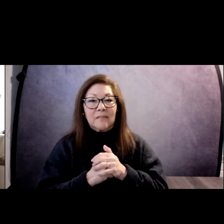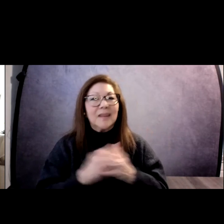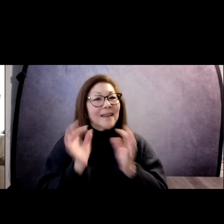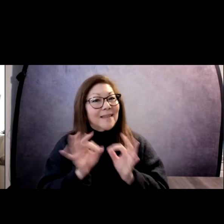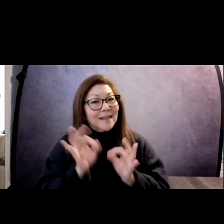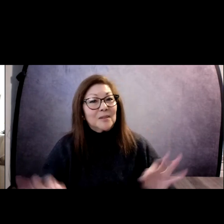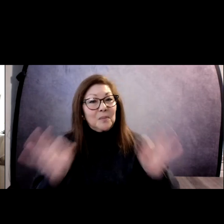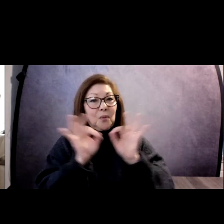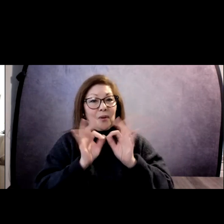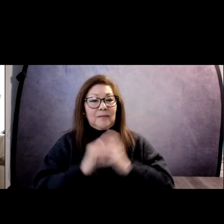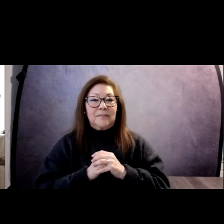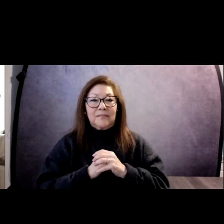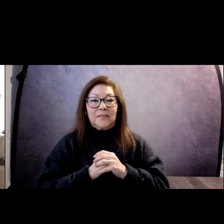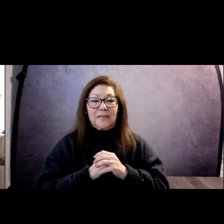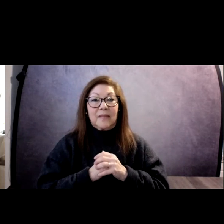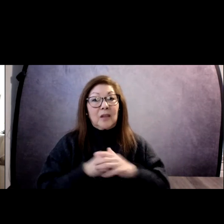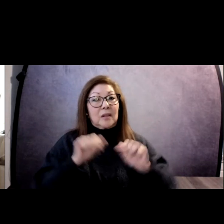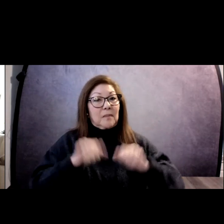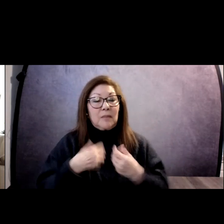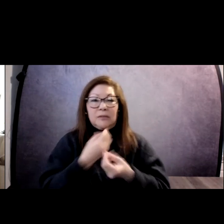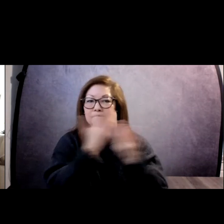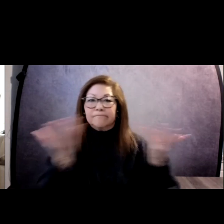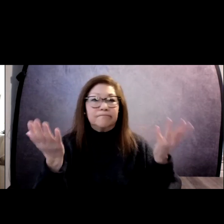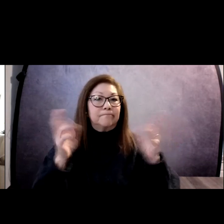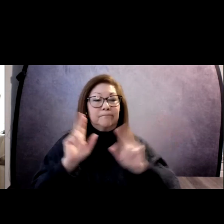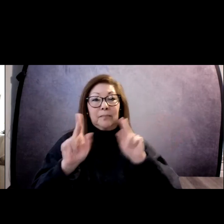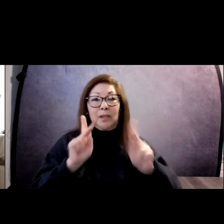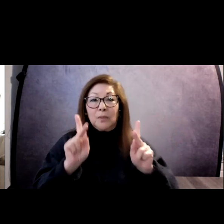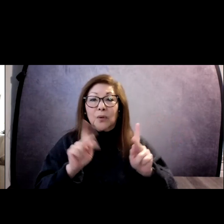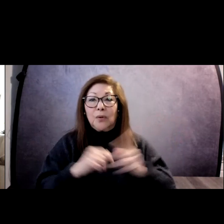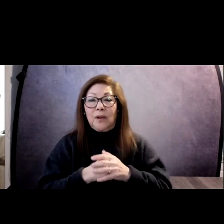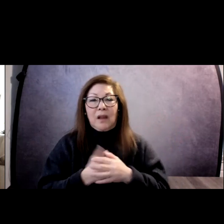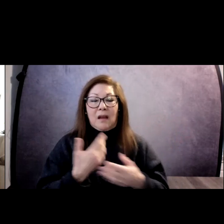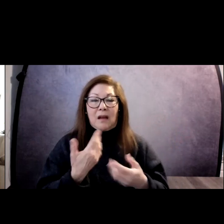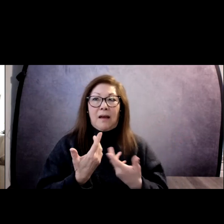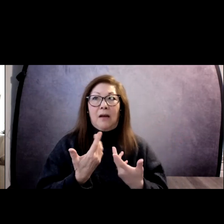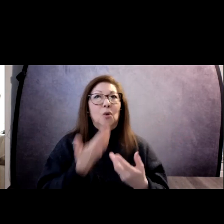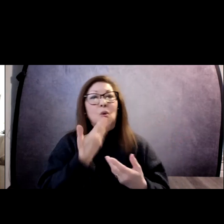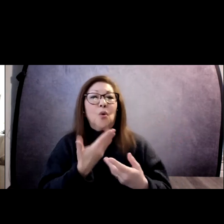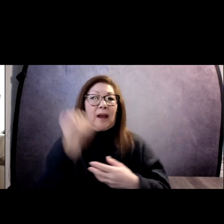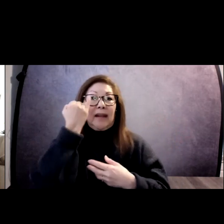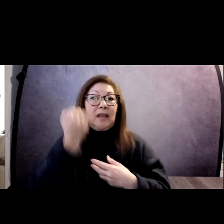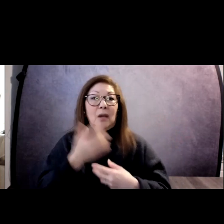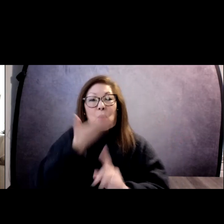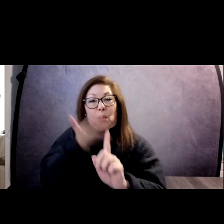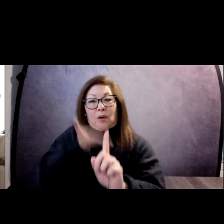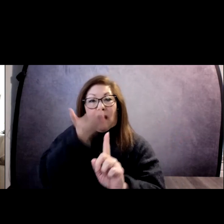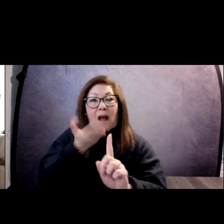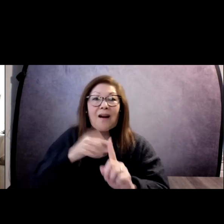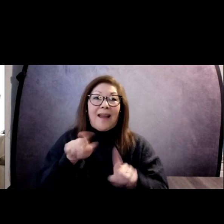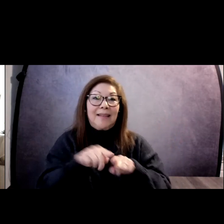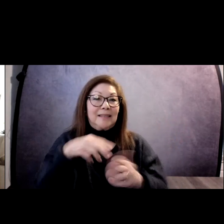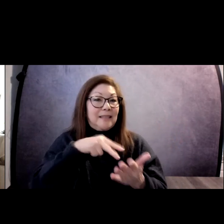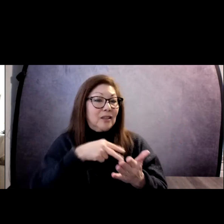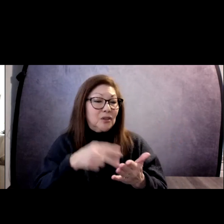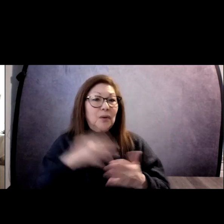important to be able to give people a fuller idea of who you are as a dancer and